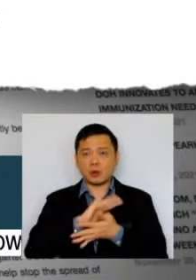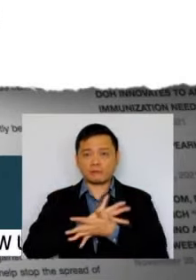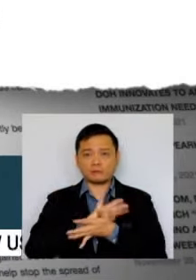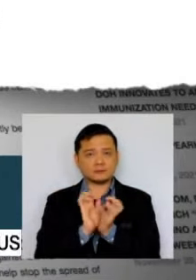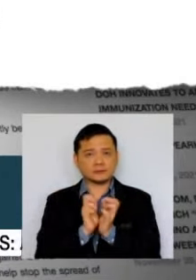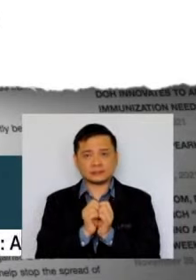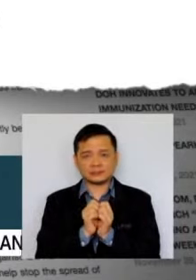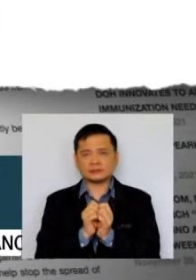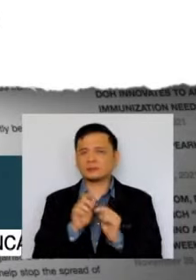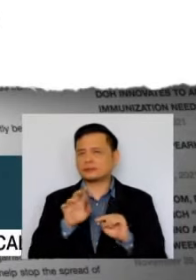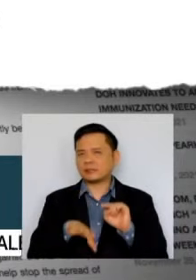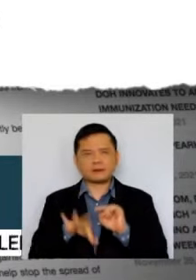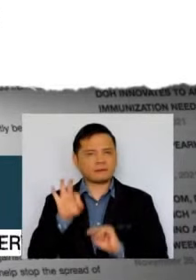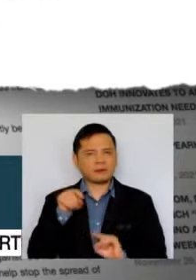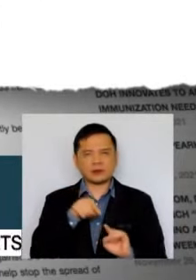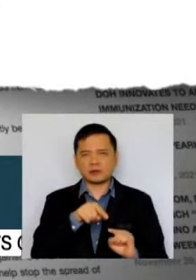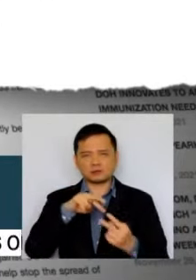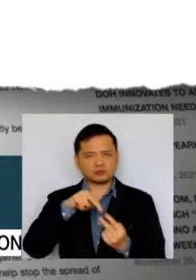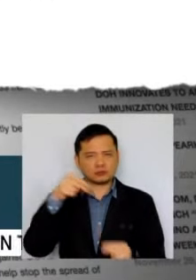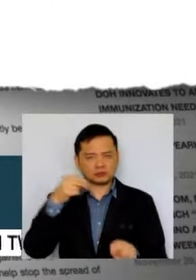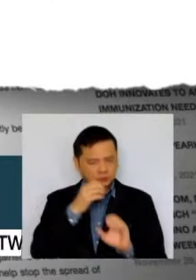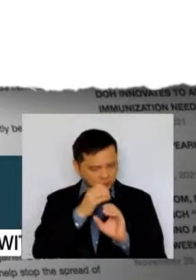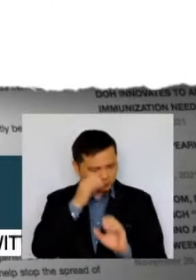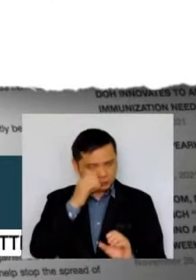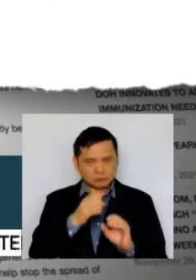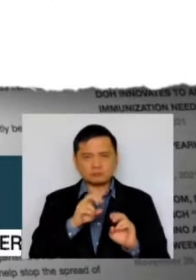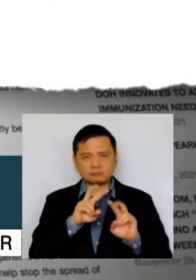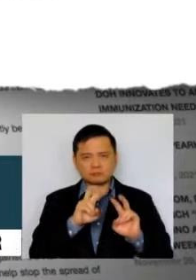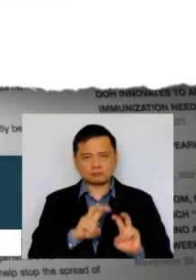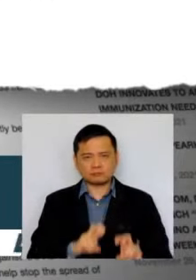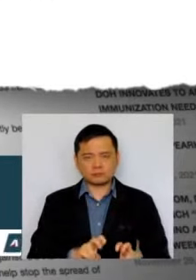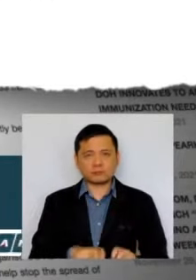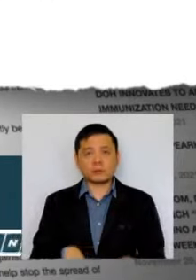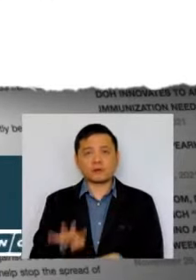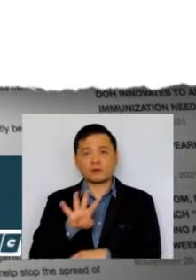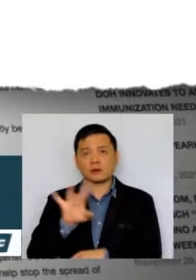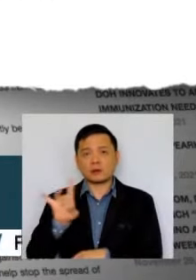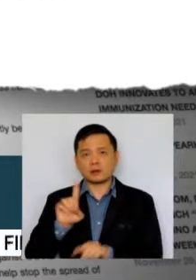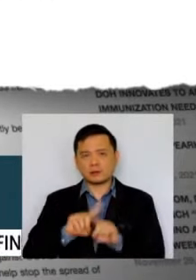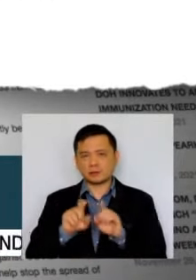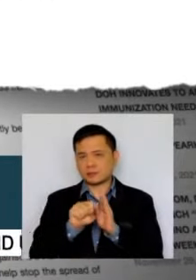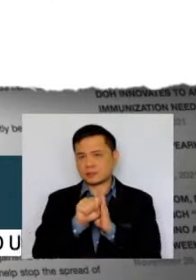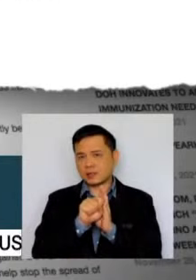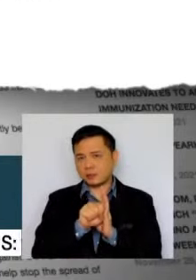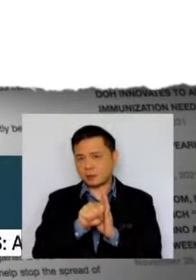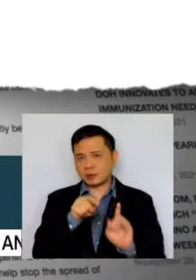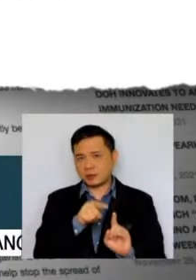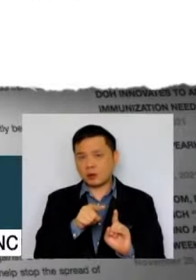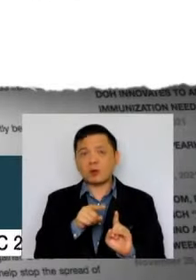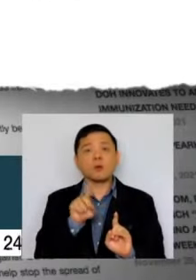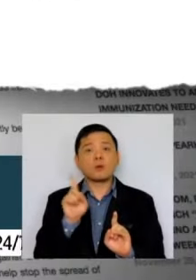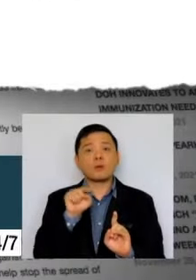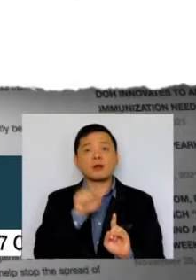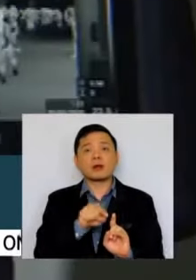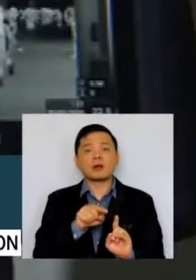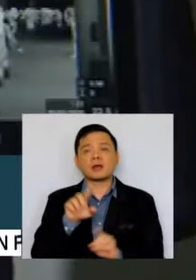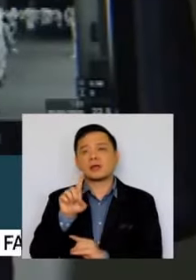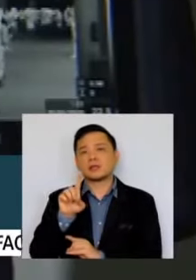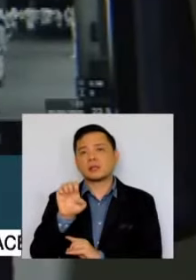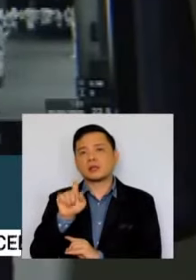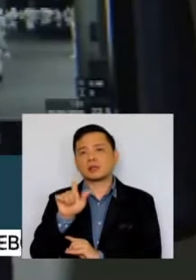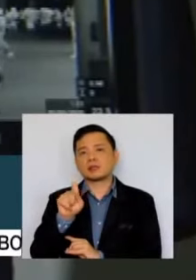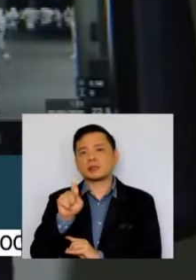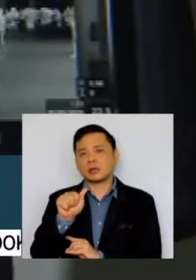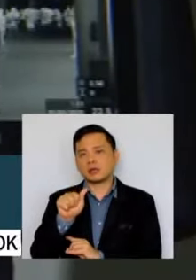genome sequencing. Most of the 48 sequenced samples were infected with the Delta variant. However, this batch does not